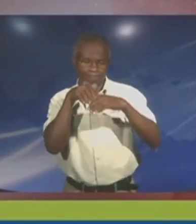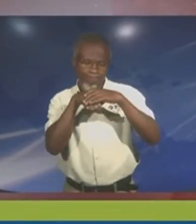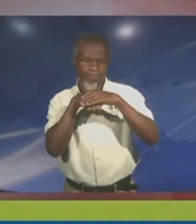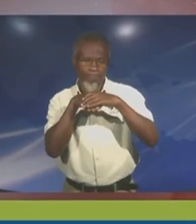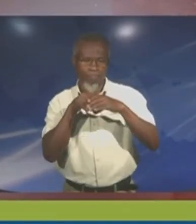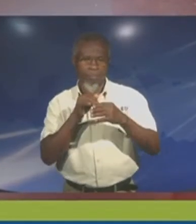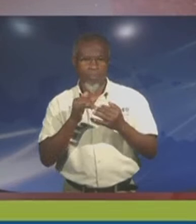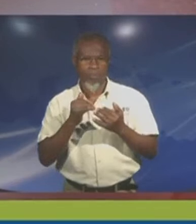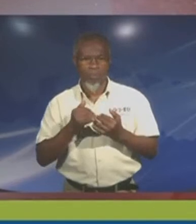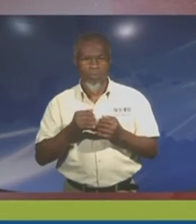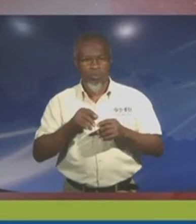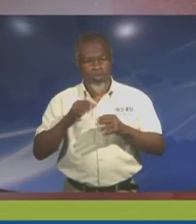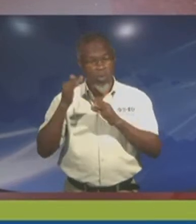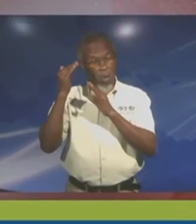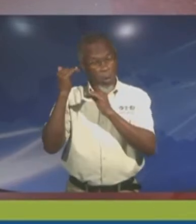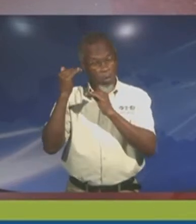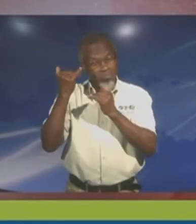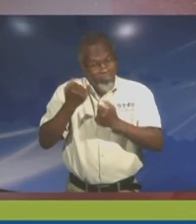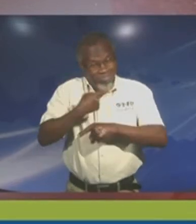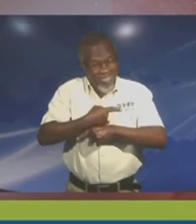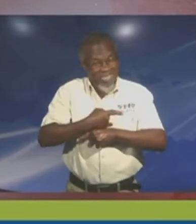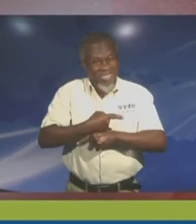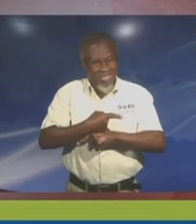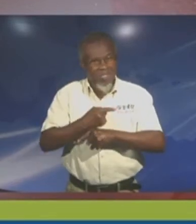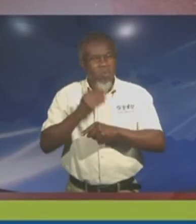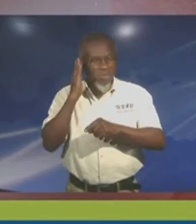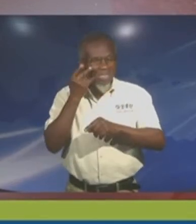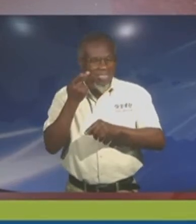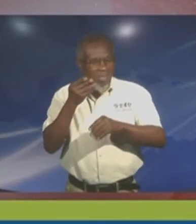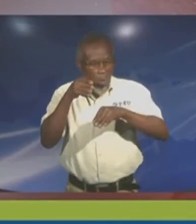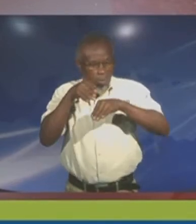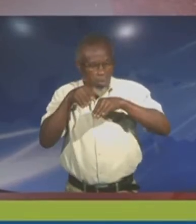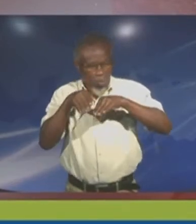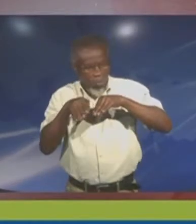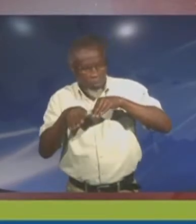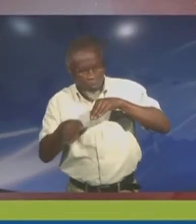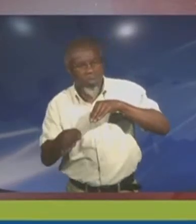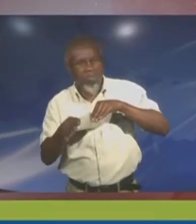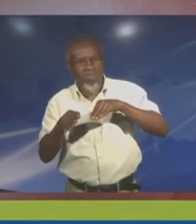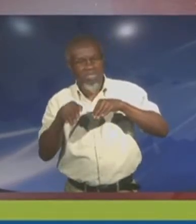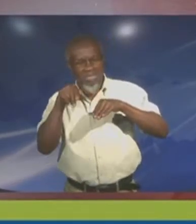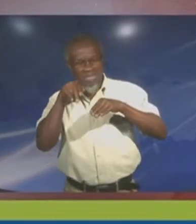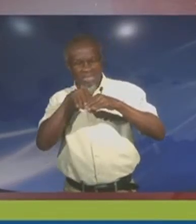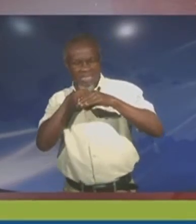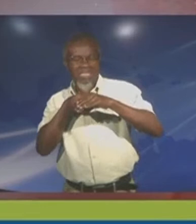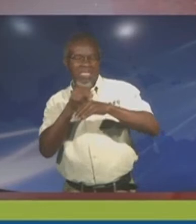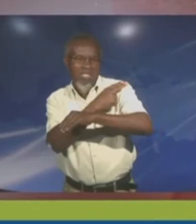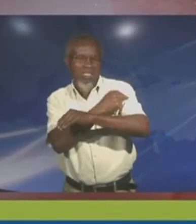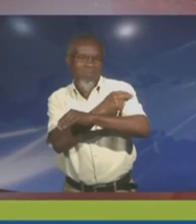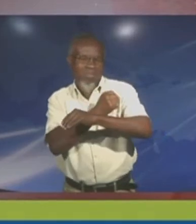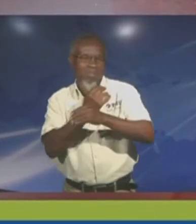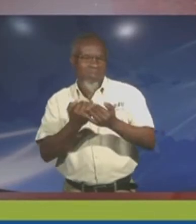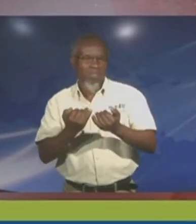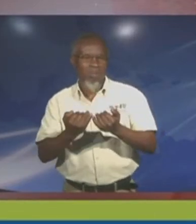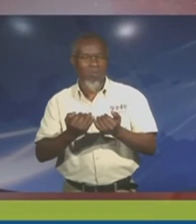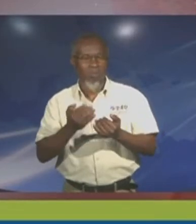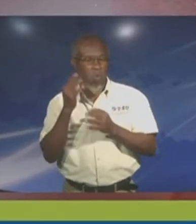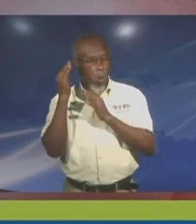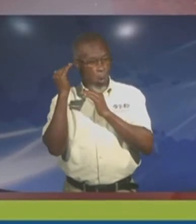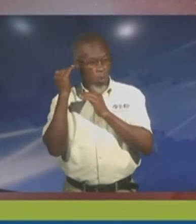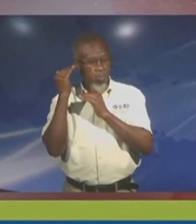is the start of a downward trend with respect to hospital occupancy. At our ICUs this